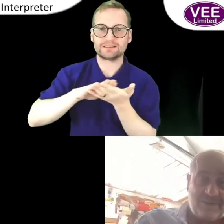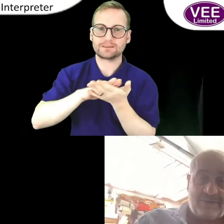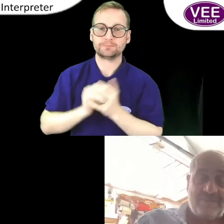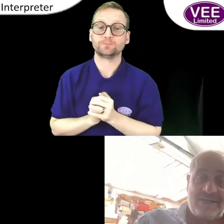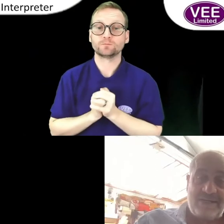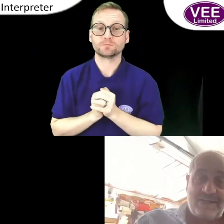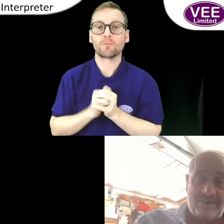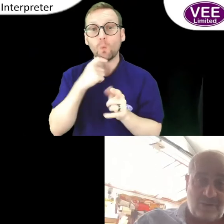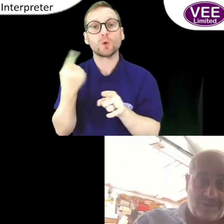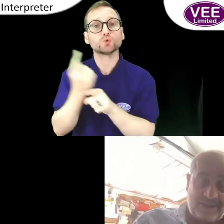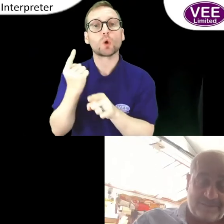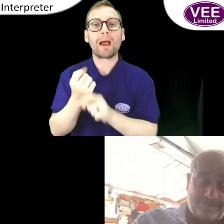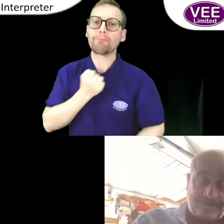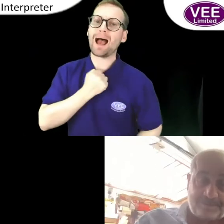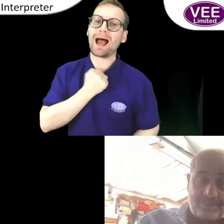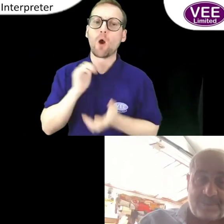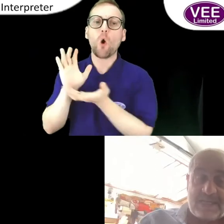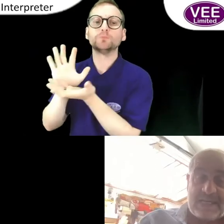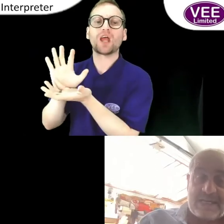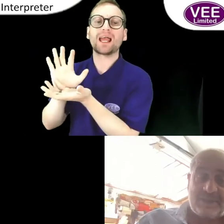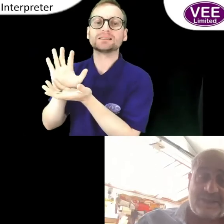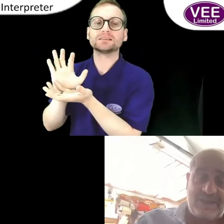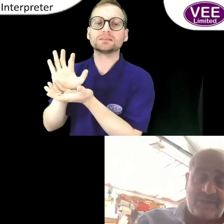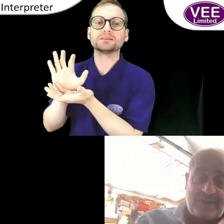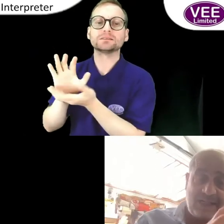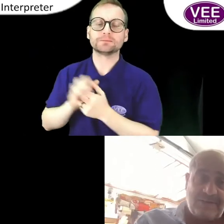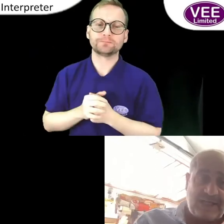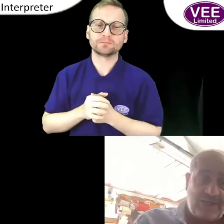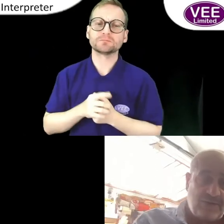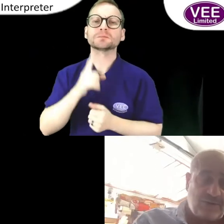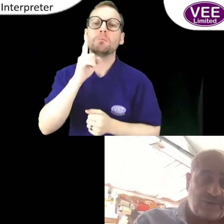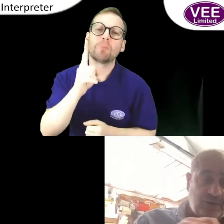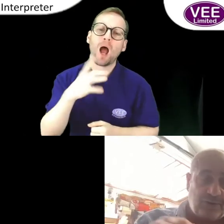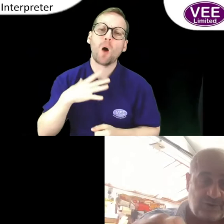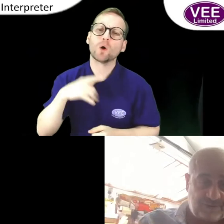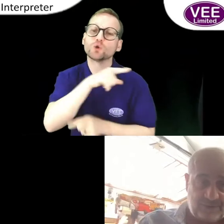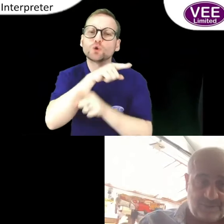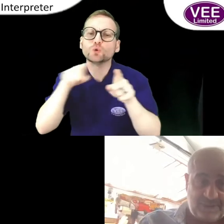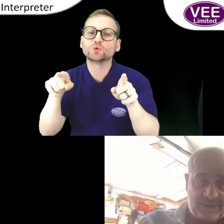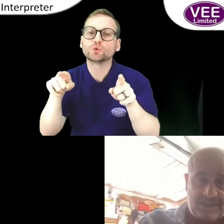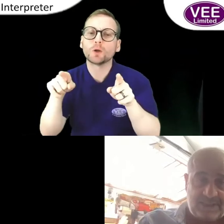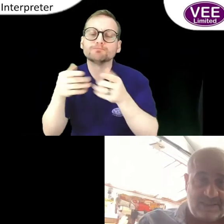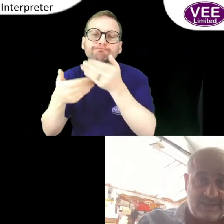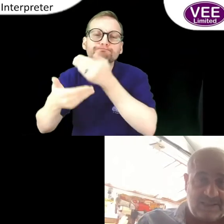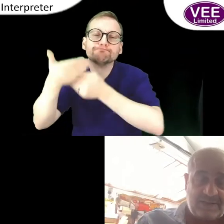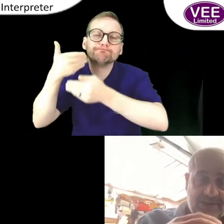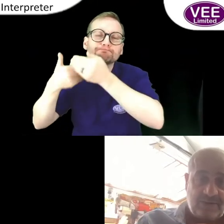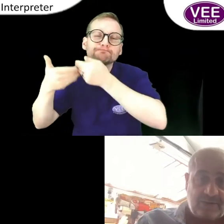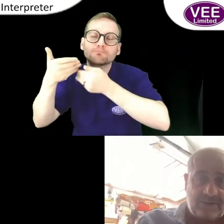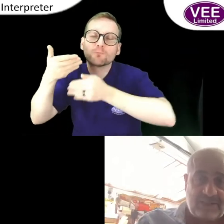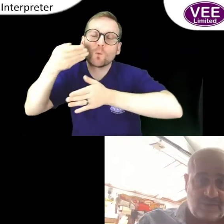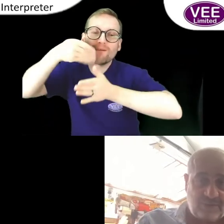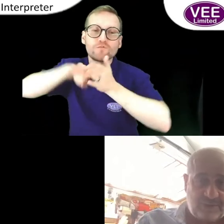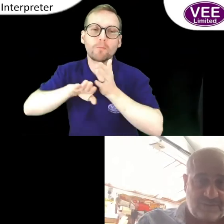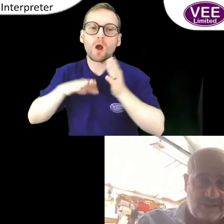talking about my object, but actually I would like to take you to the roots of this object. It is, it's